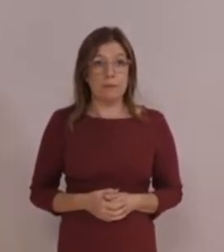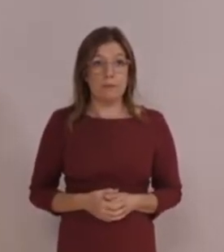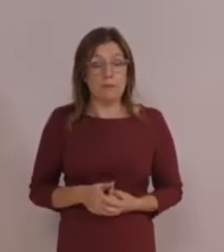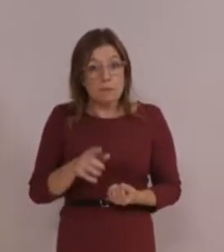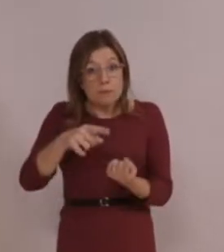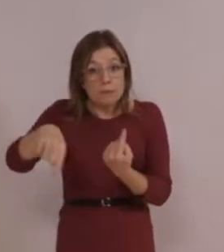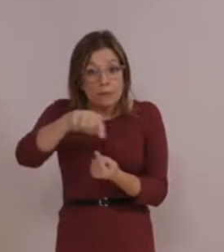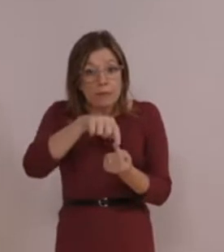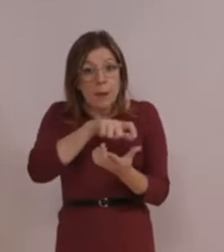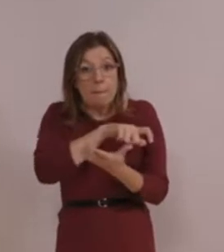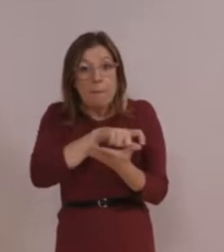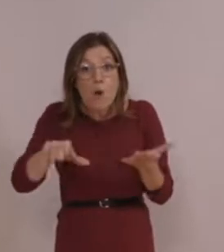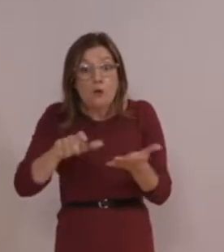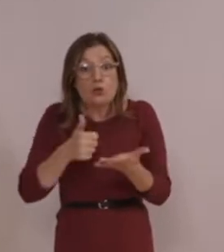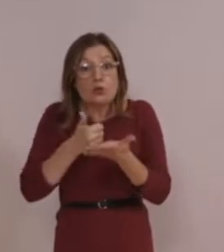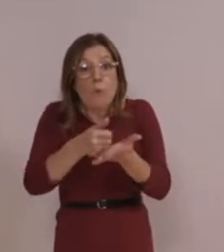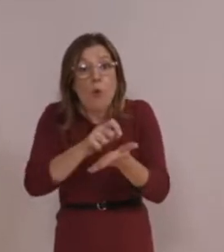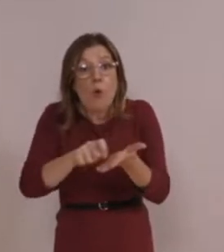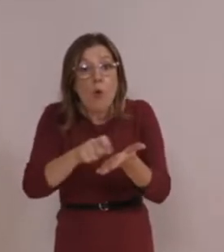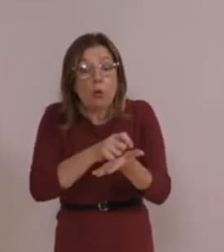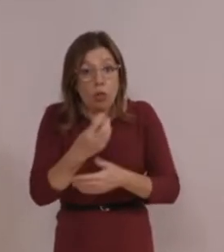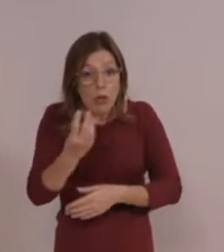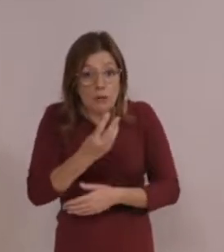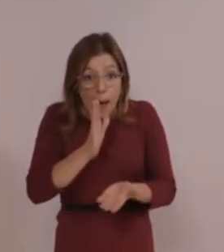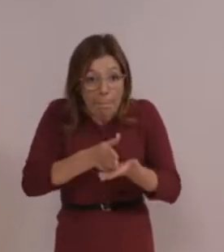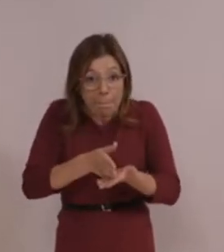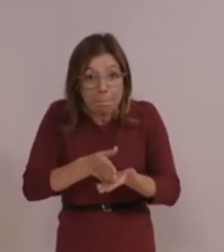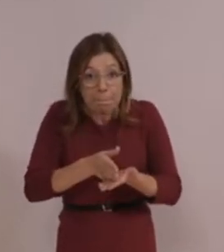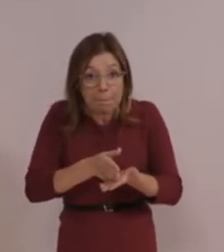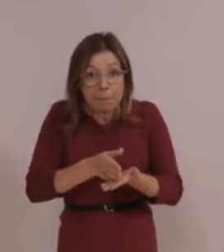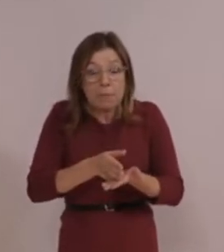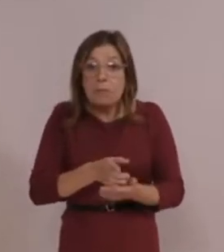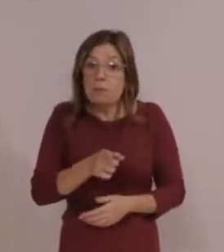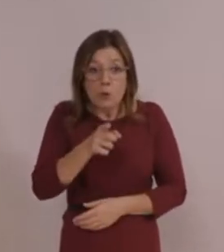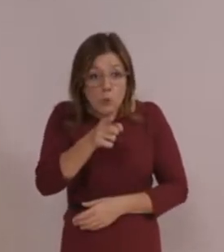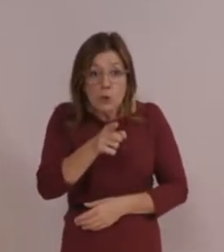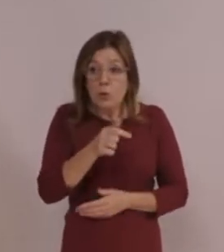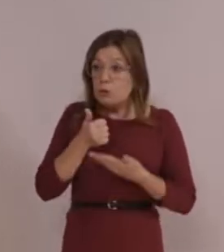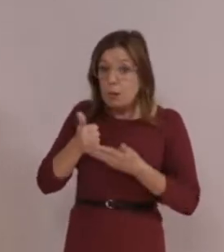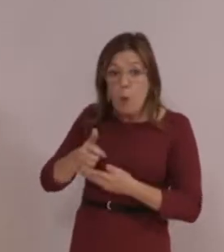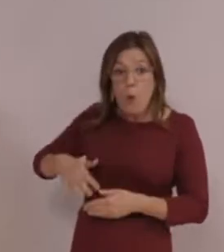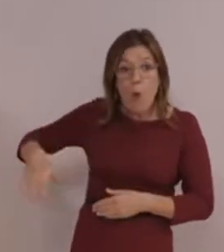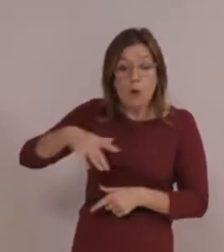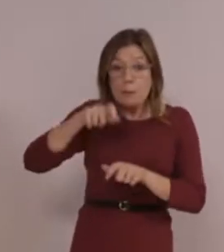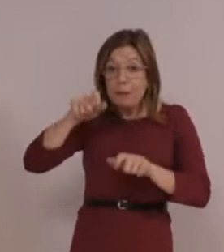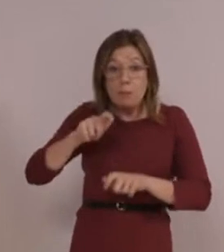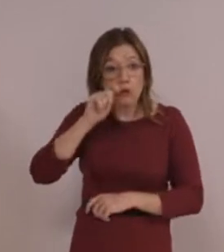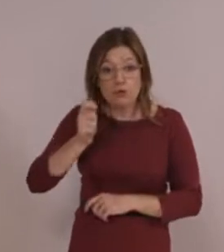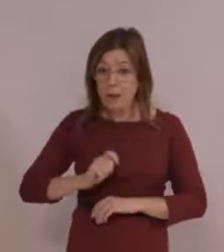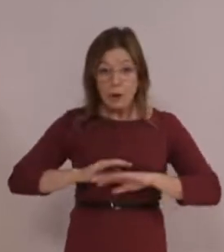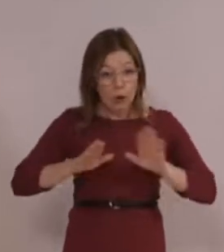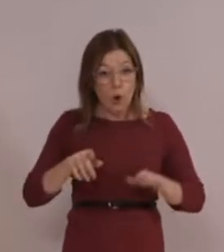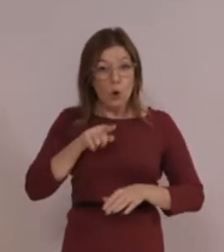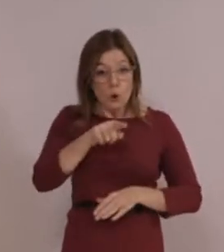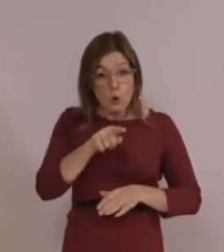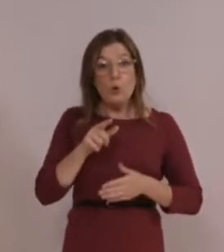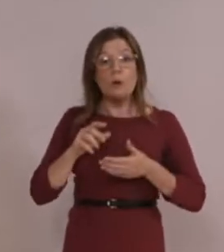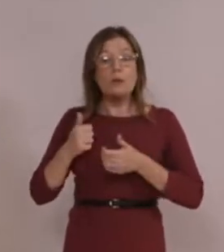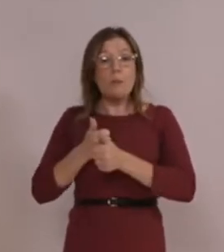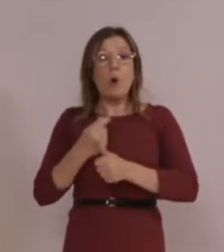If you support this motion, Motion 13 on Ukraine, you are not supporting the Ukrainian people. You are supporting only the